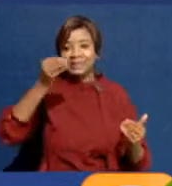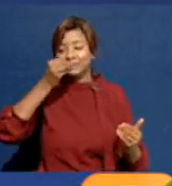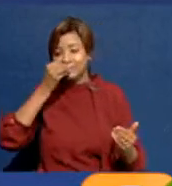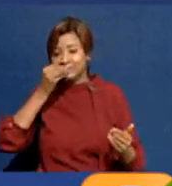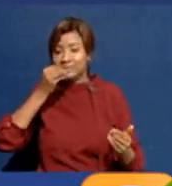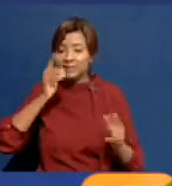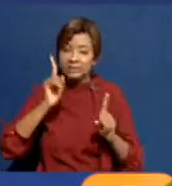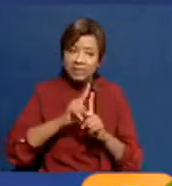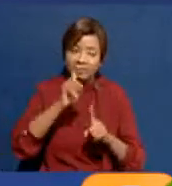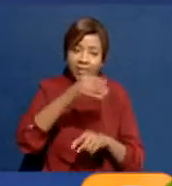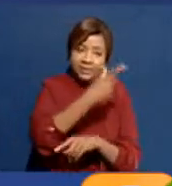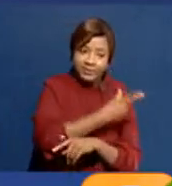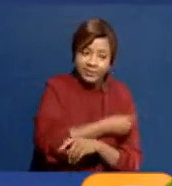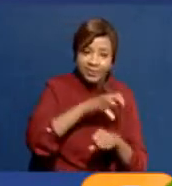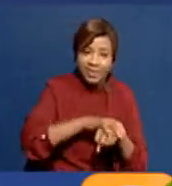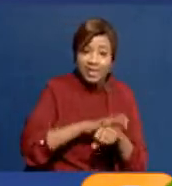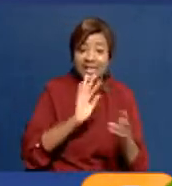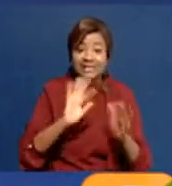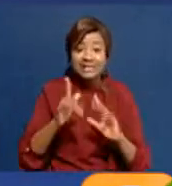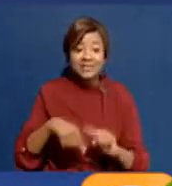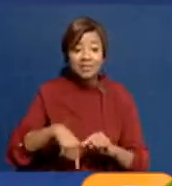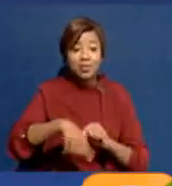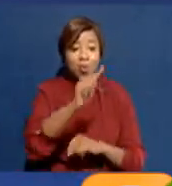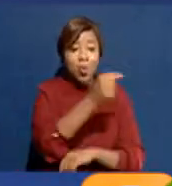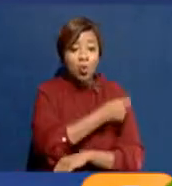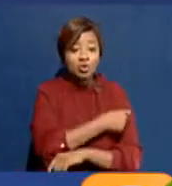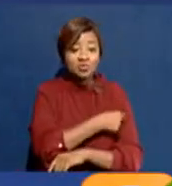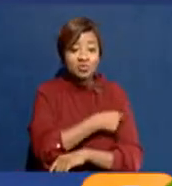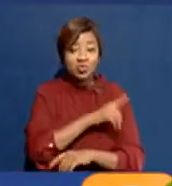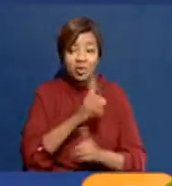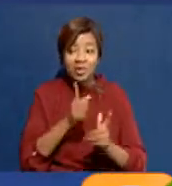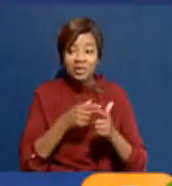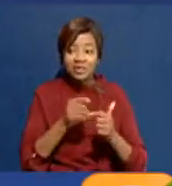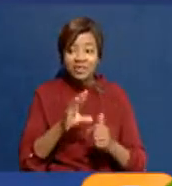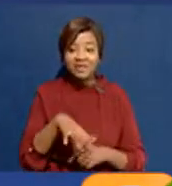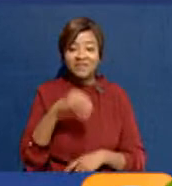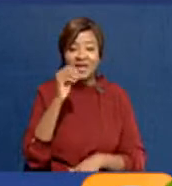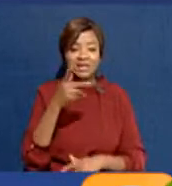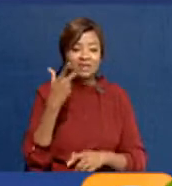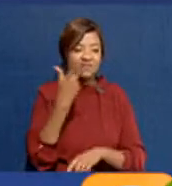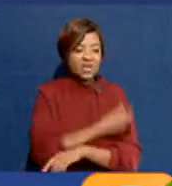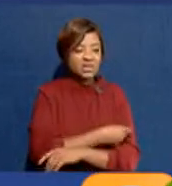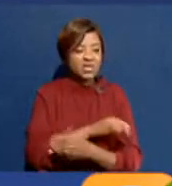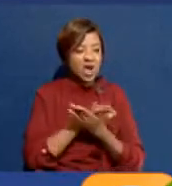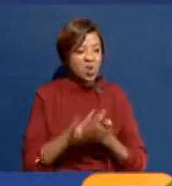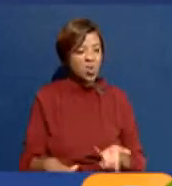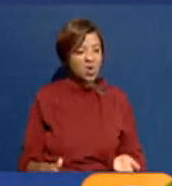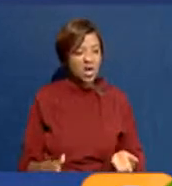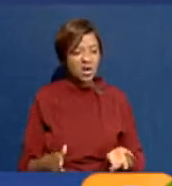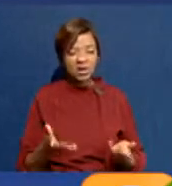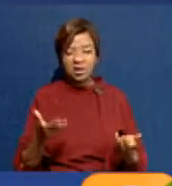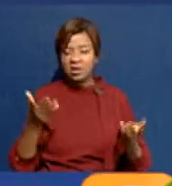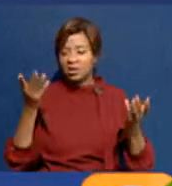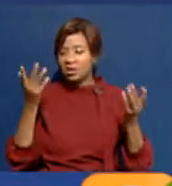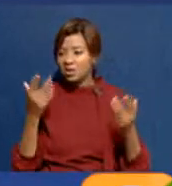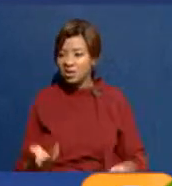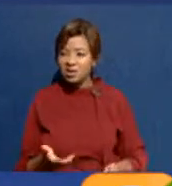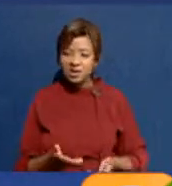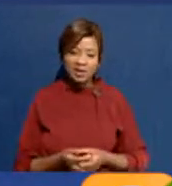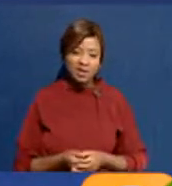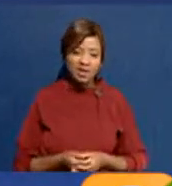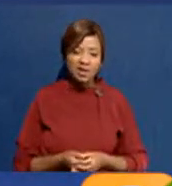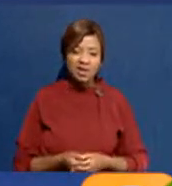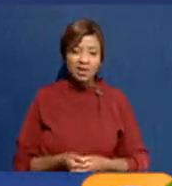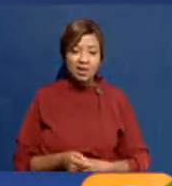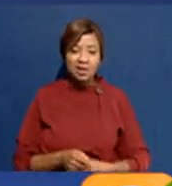you go to the clinics and then you find the vaccines are not there. Mm. Because we've had erratic supplies, I